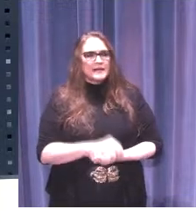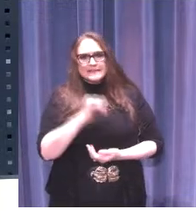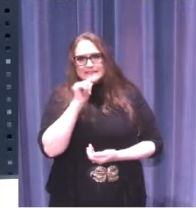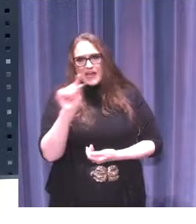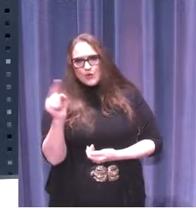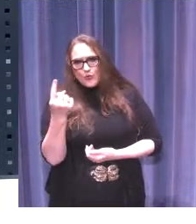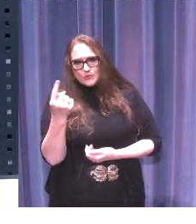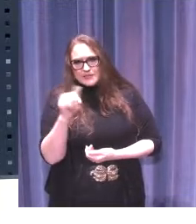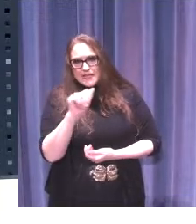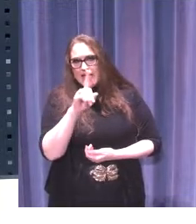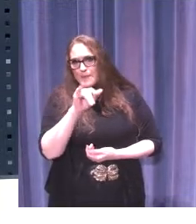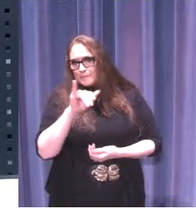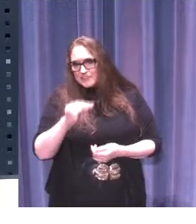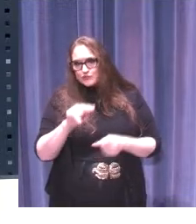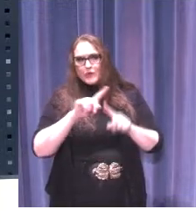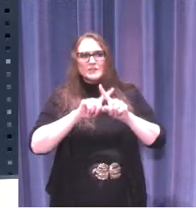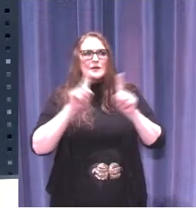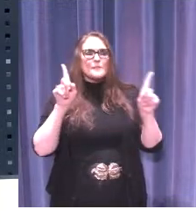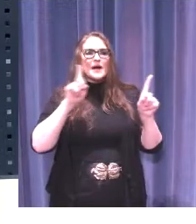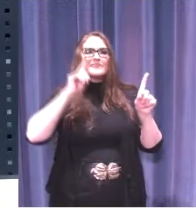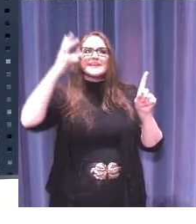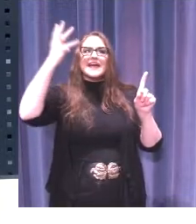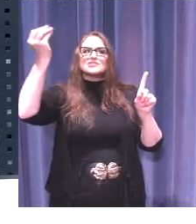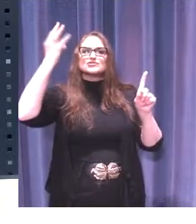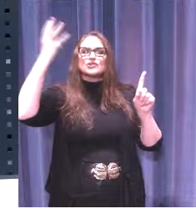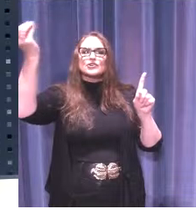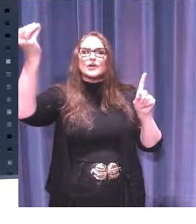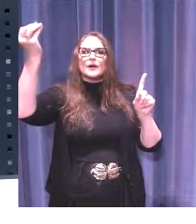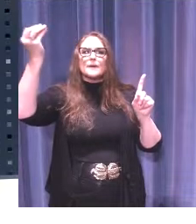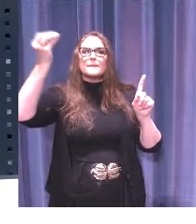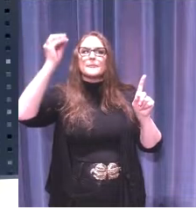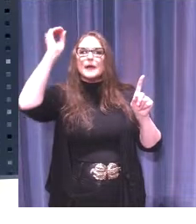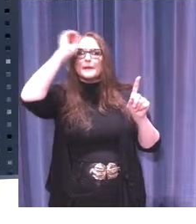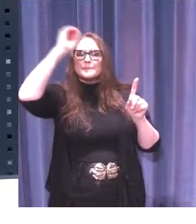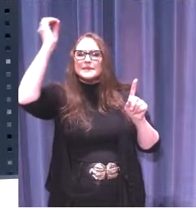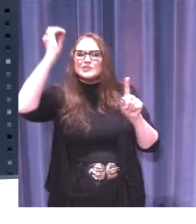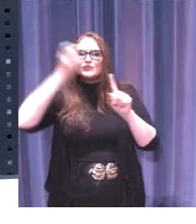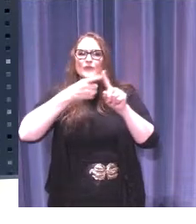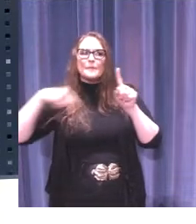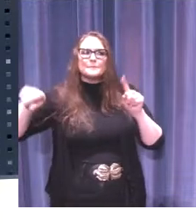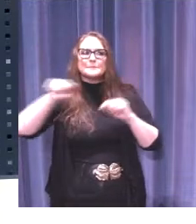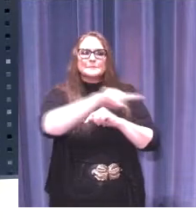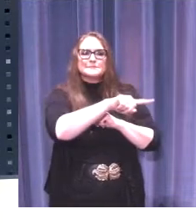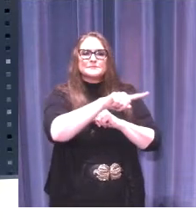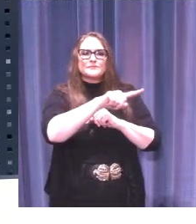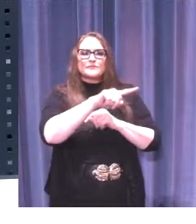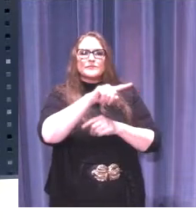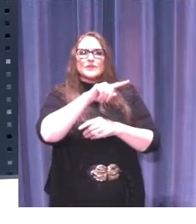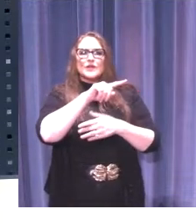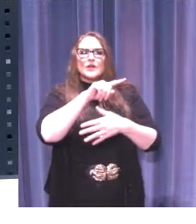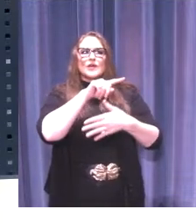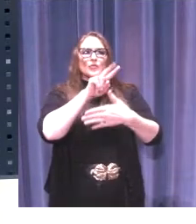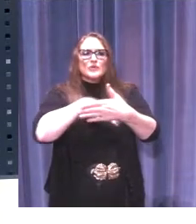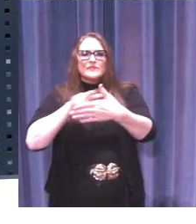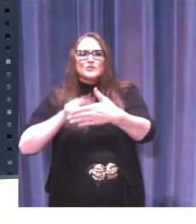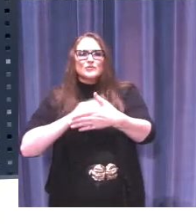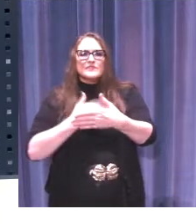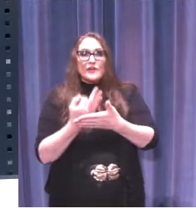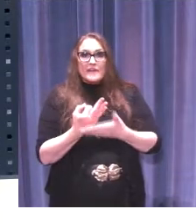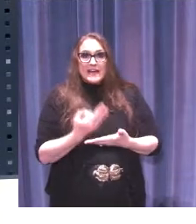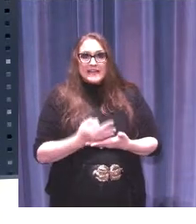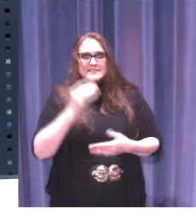the administration but the external opinions of those reviews of our